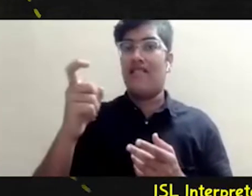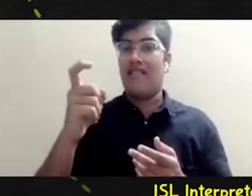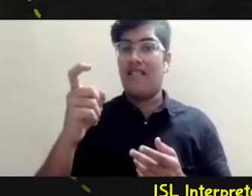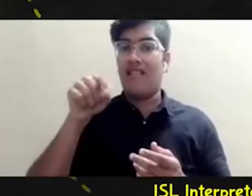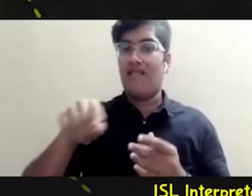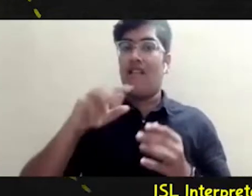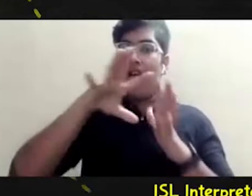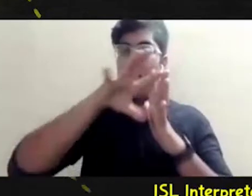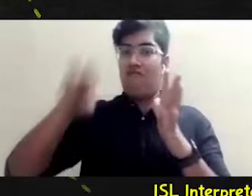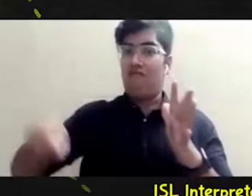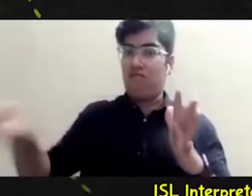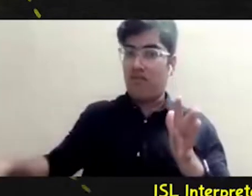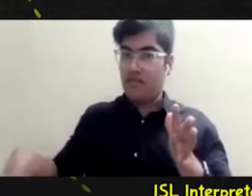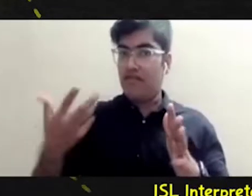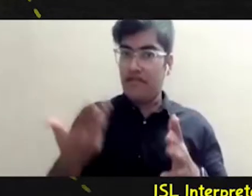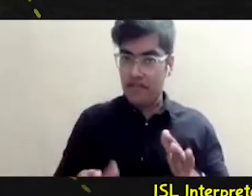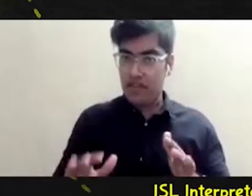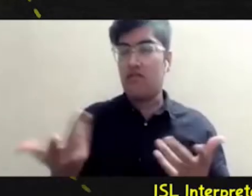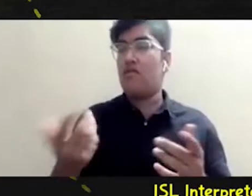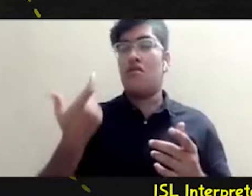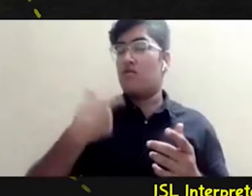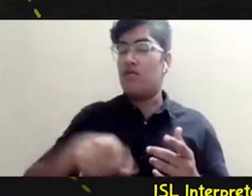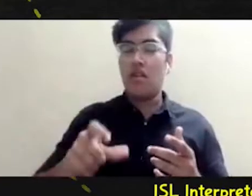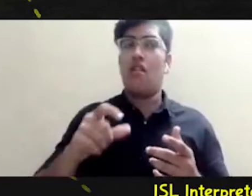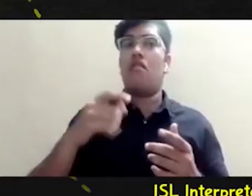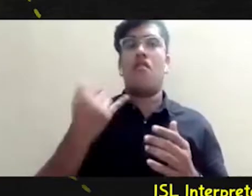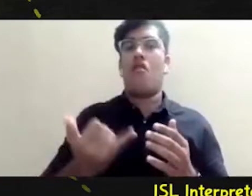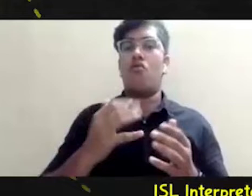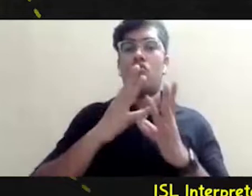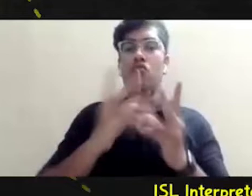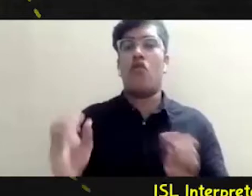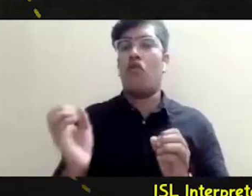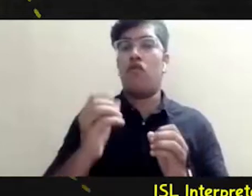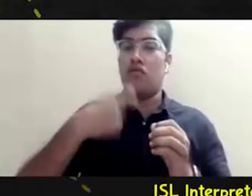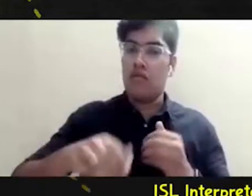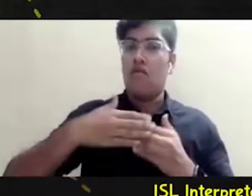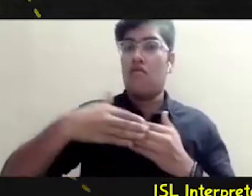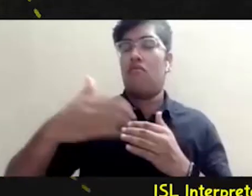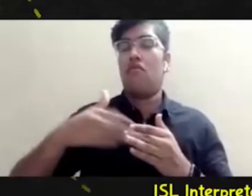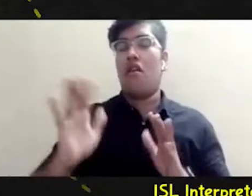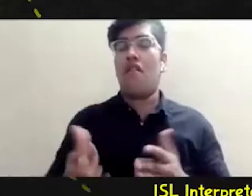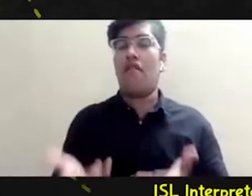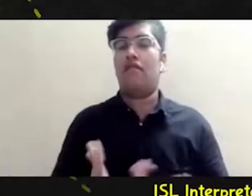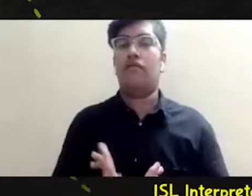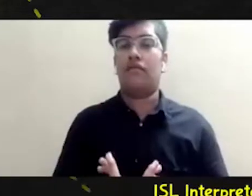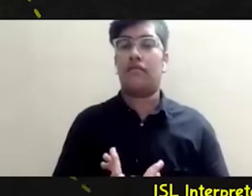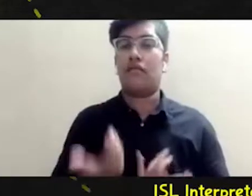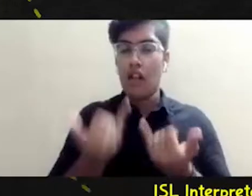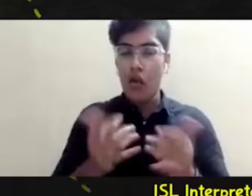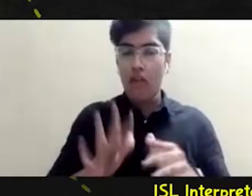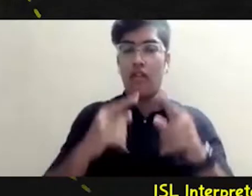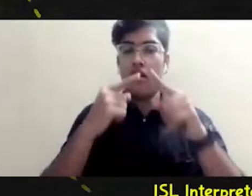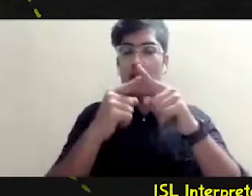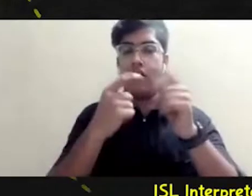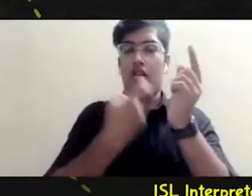Johar versus Union of India verdict, and even with the passing of the Transgender Persons Protection of Rights Act in